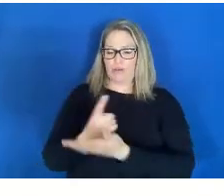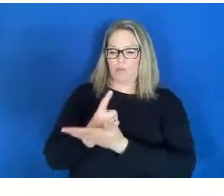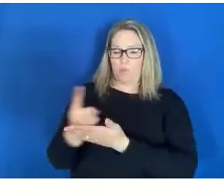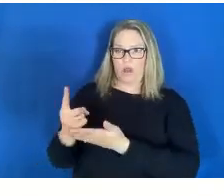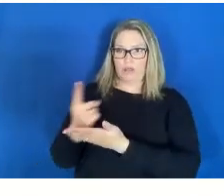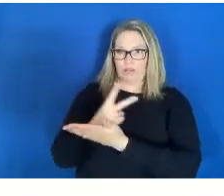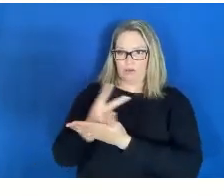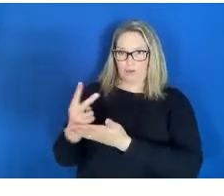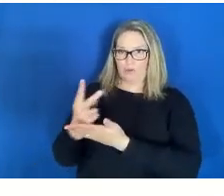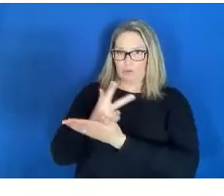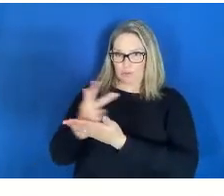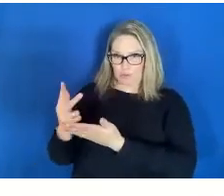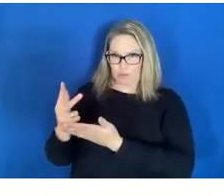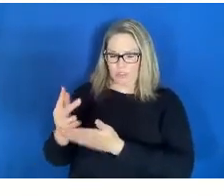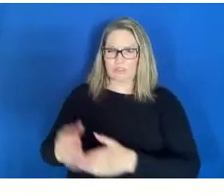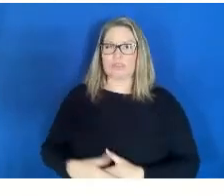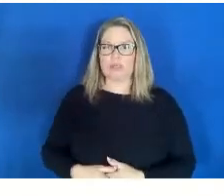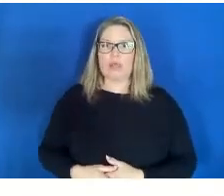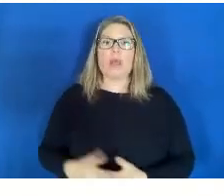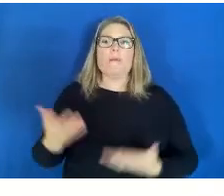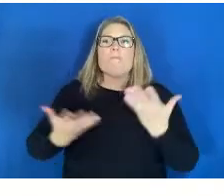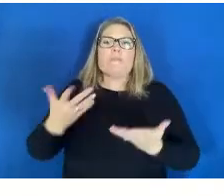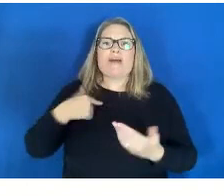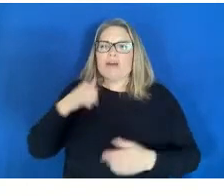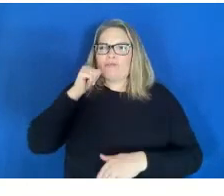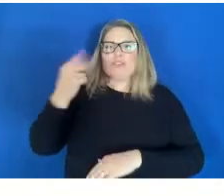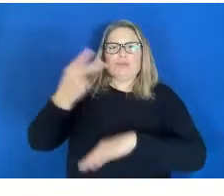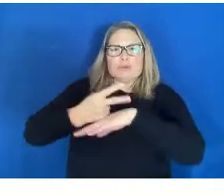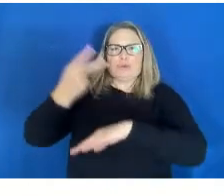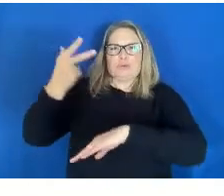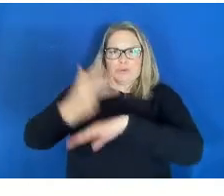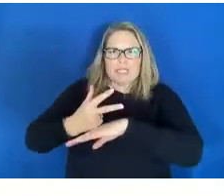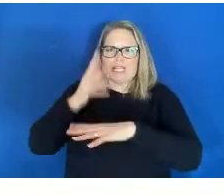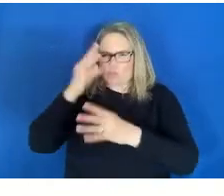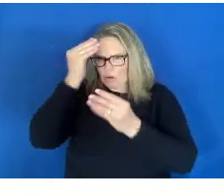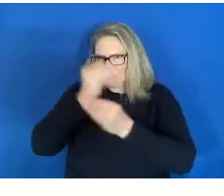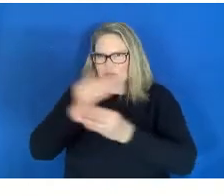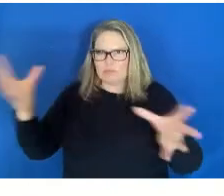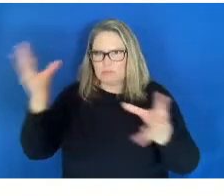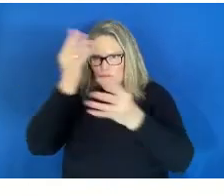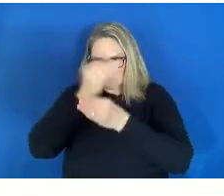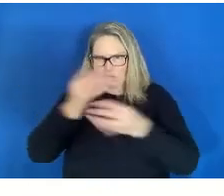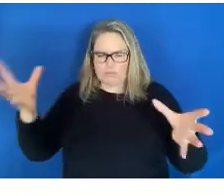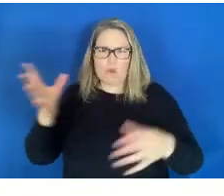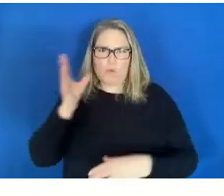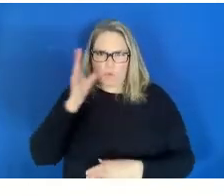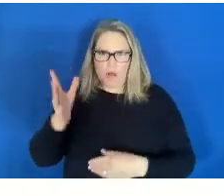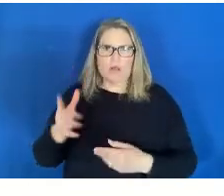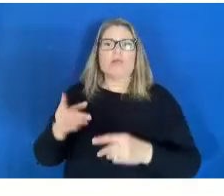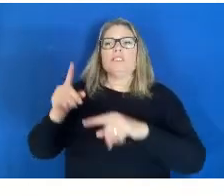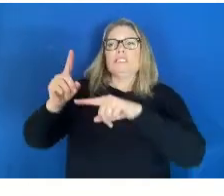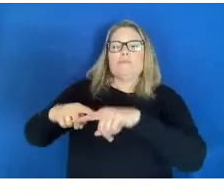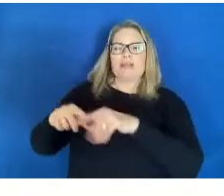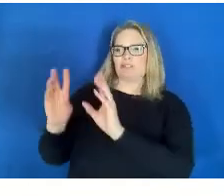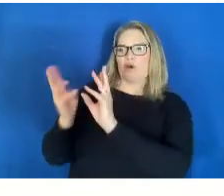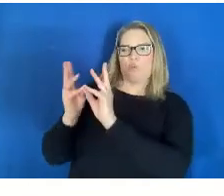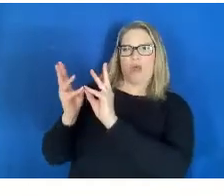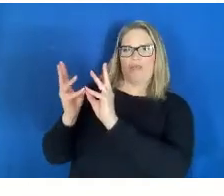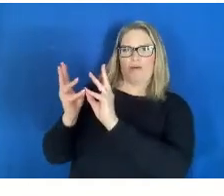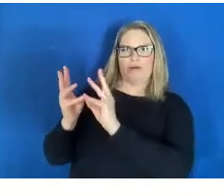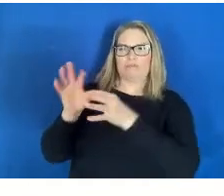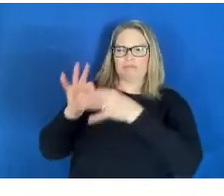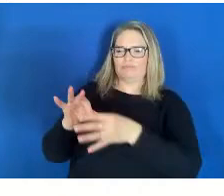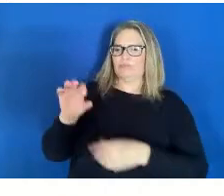forecast may be produced every 2 to 3 days, as required based on weather and conditions of the St. John River